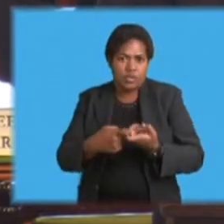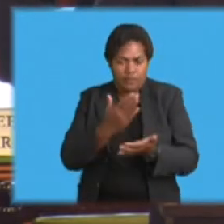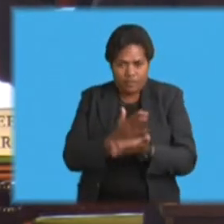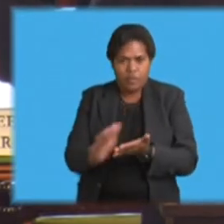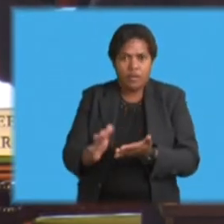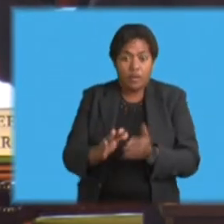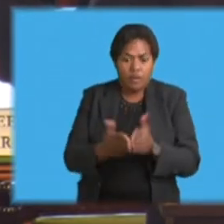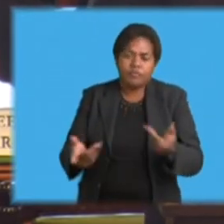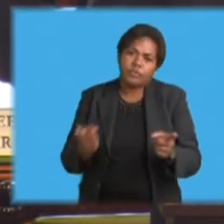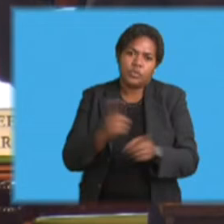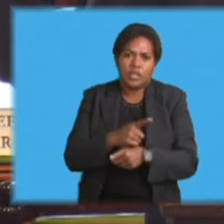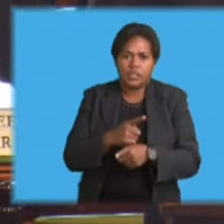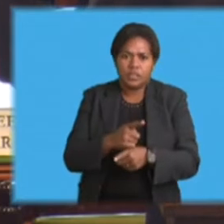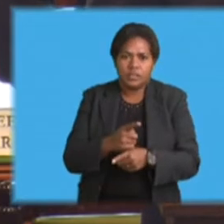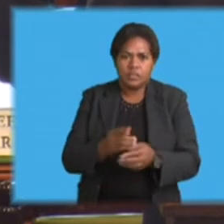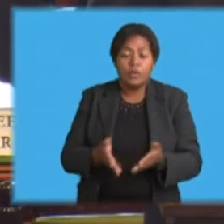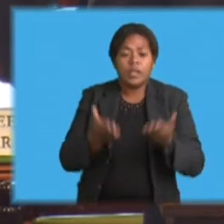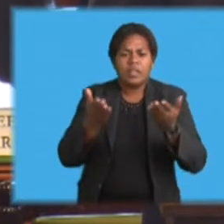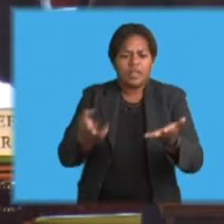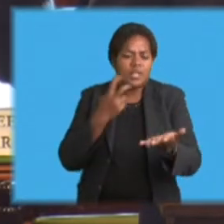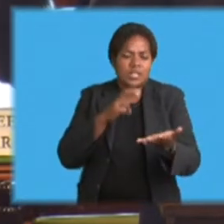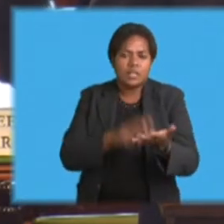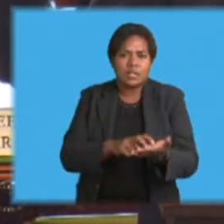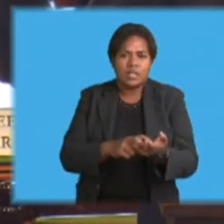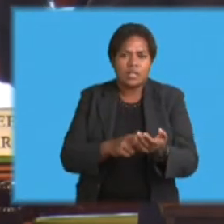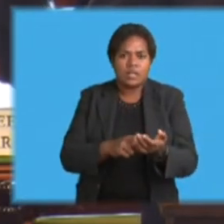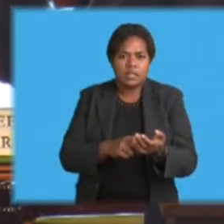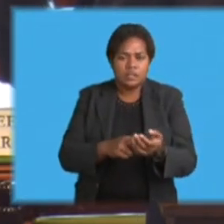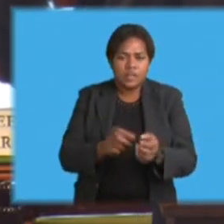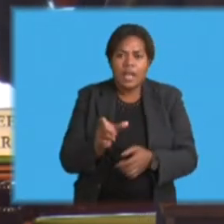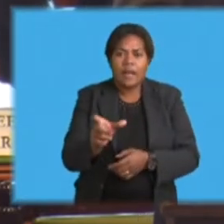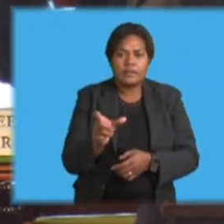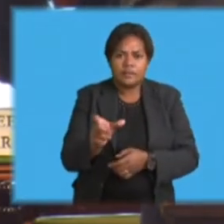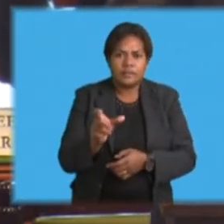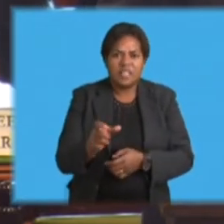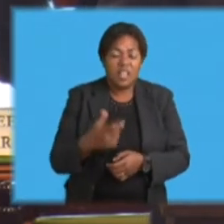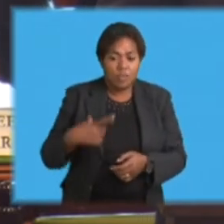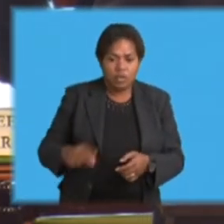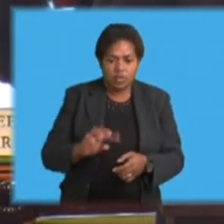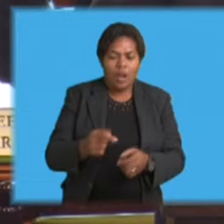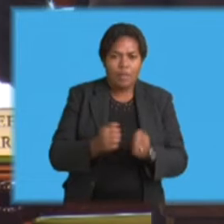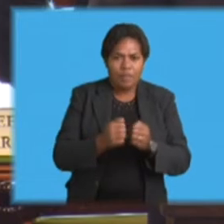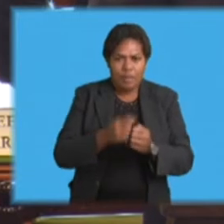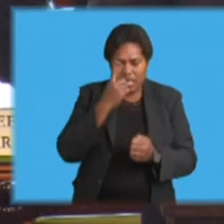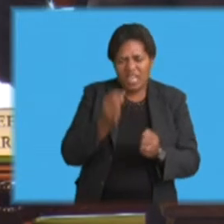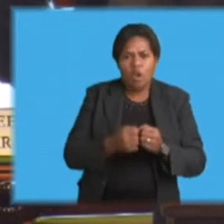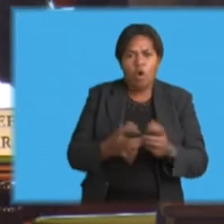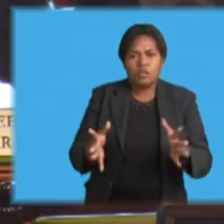them registration cards because pieces of paper are very easily to mislay. They get lost, people forget about them, they leave